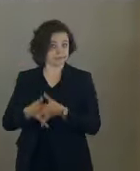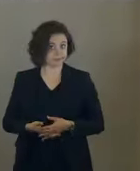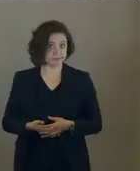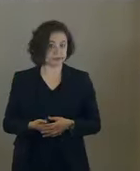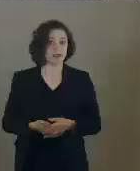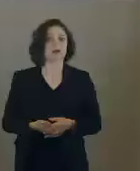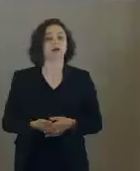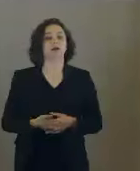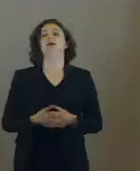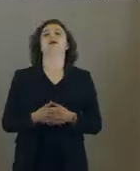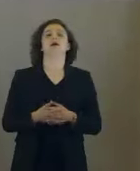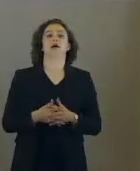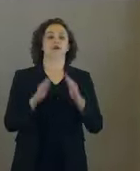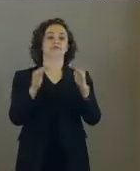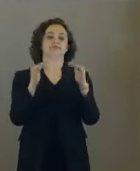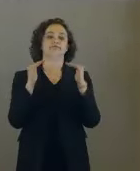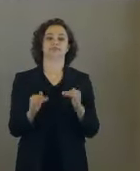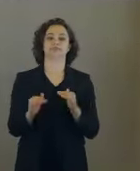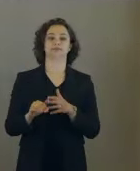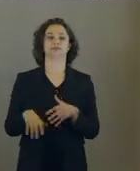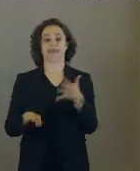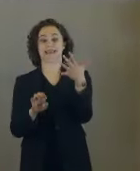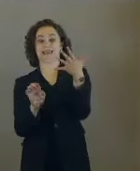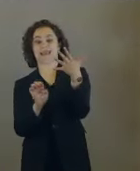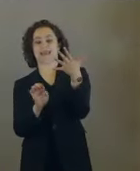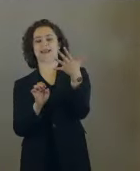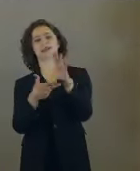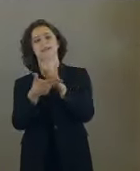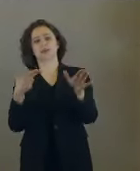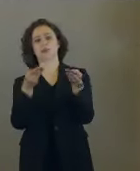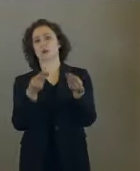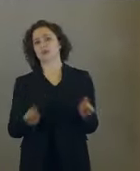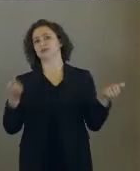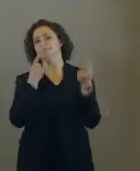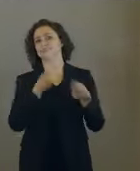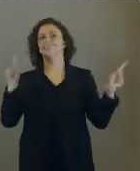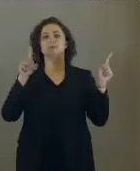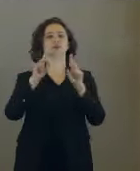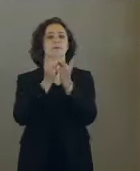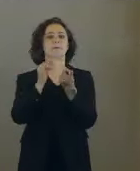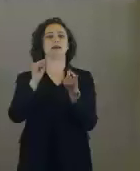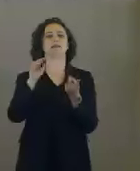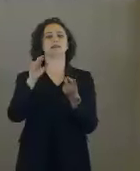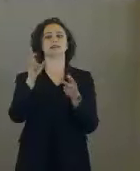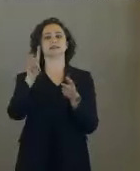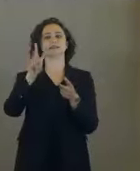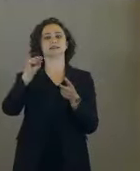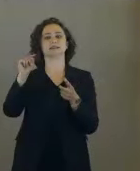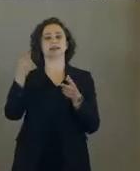That now brings us to item E, which is it's listed as a resolution commemorating the department's 60th anniversary, but it's actually a